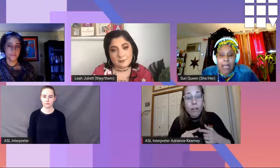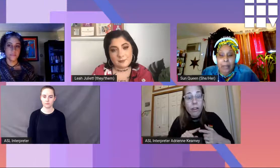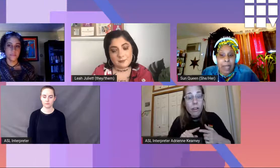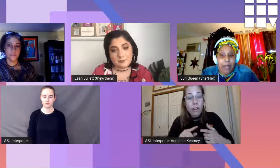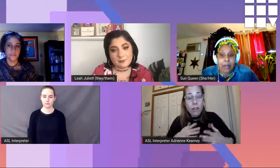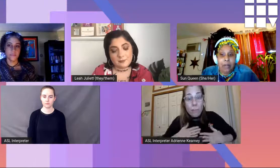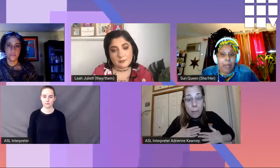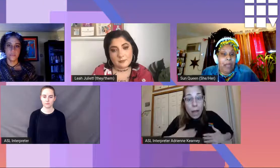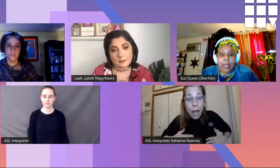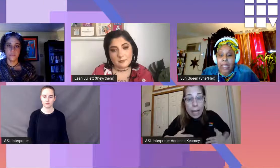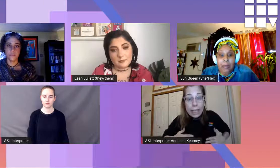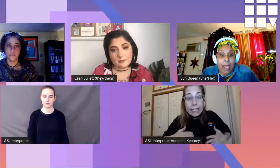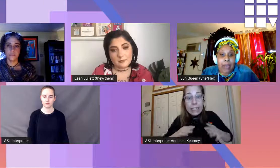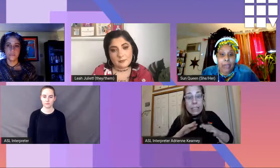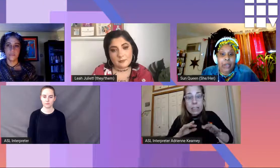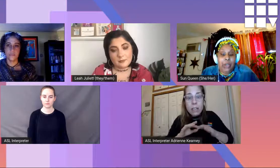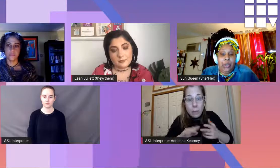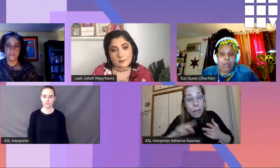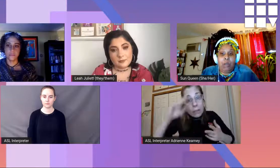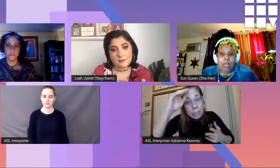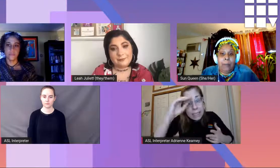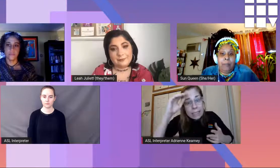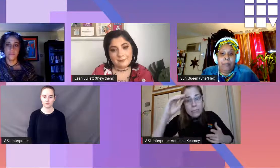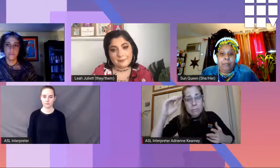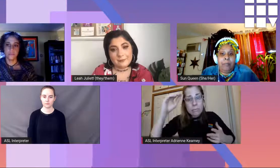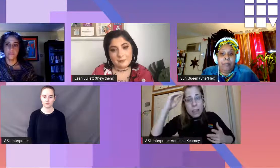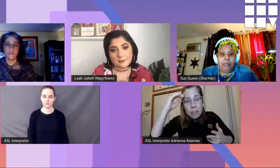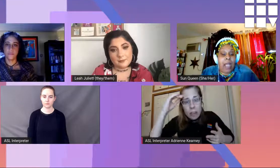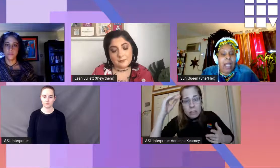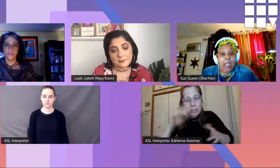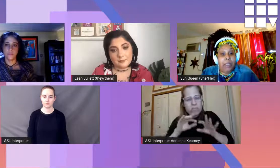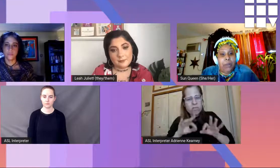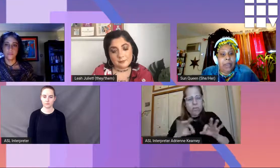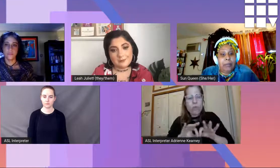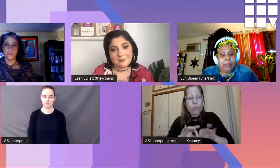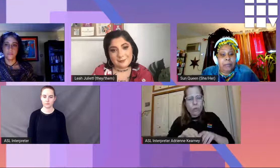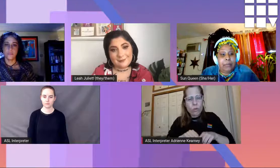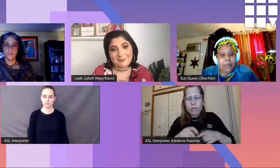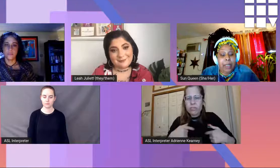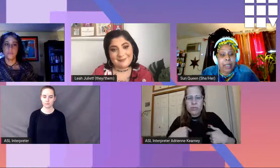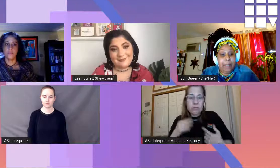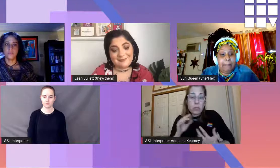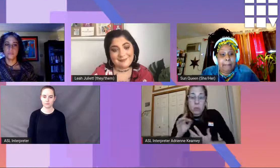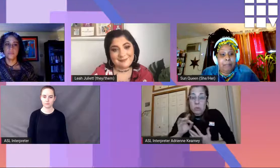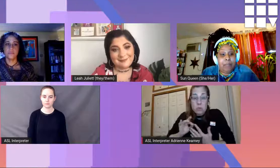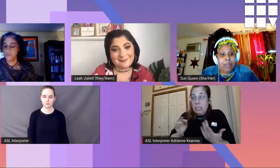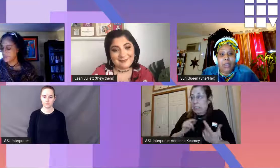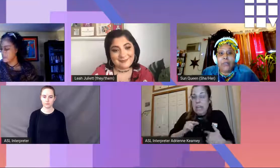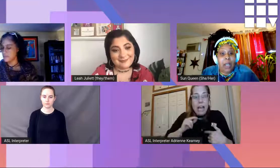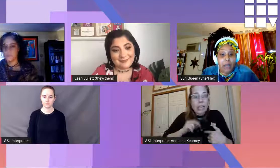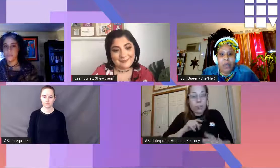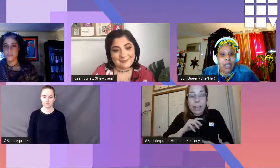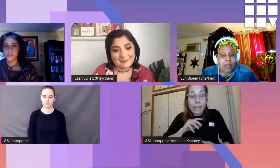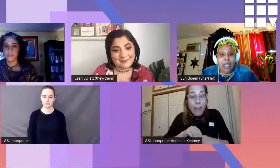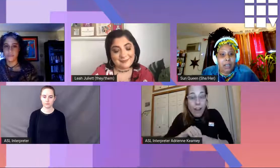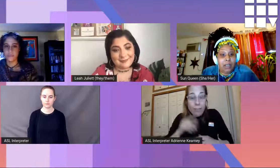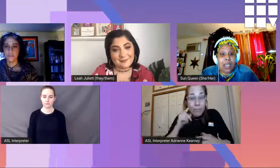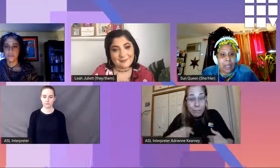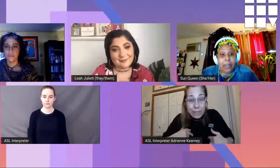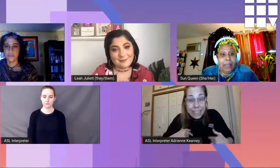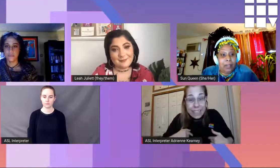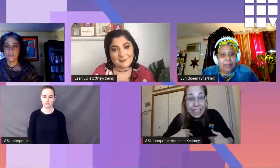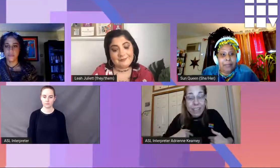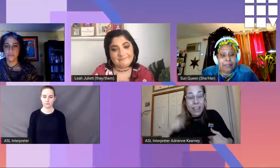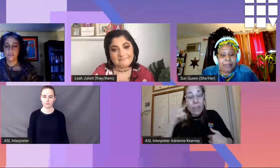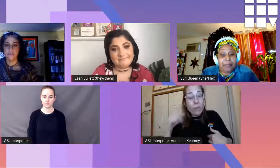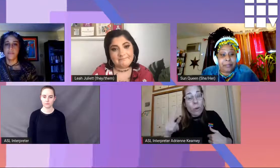My body matter. My opinion matters. So I had to do it for me and for everyone else that looks